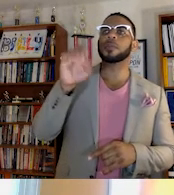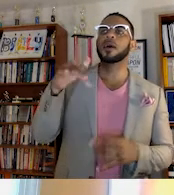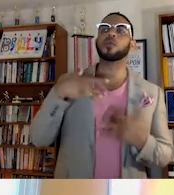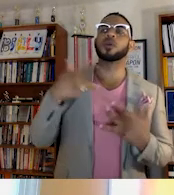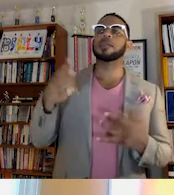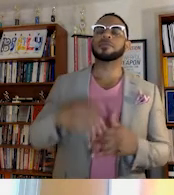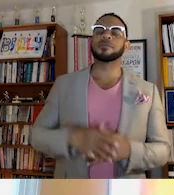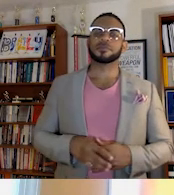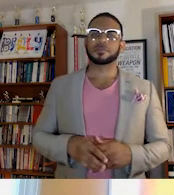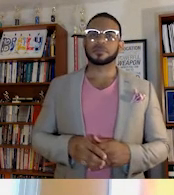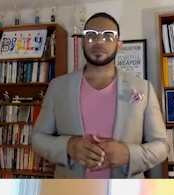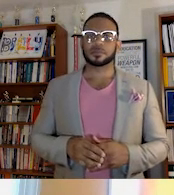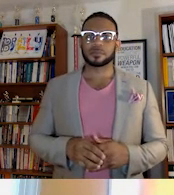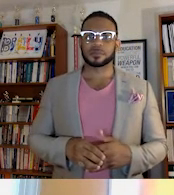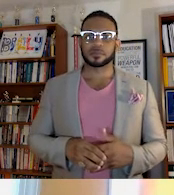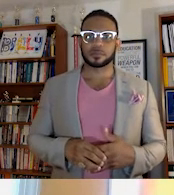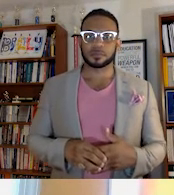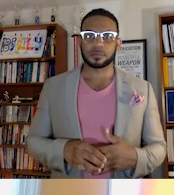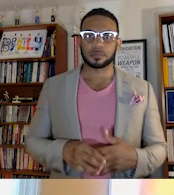going on?